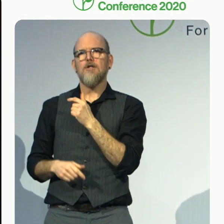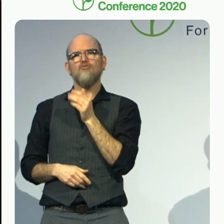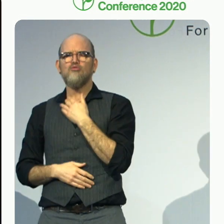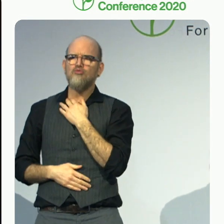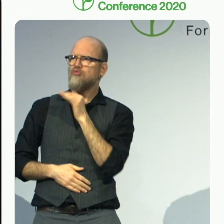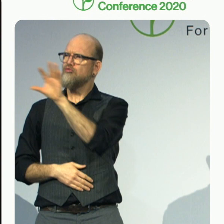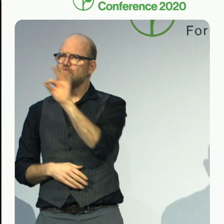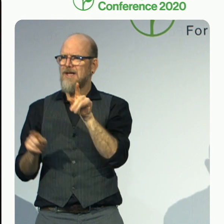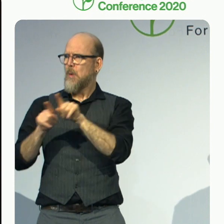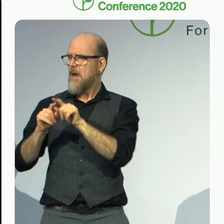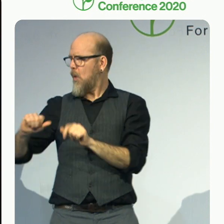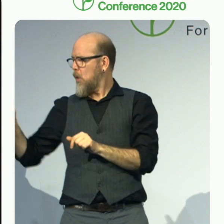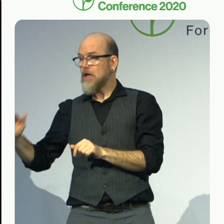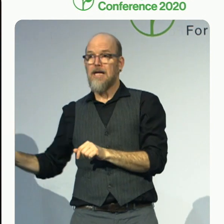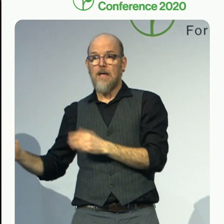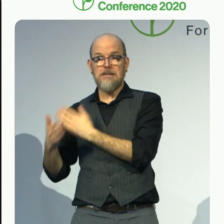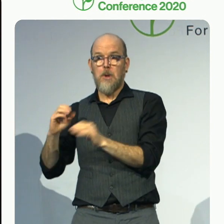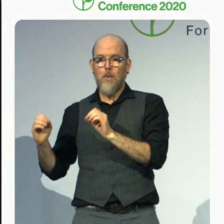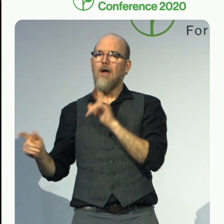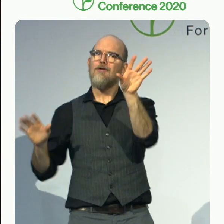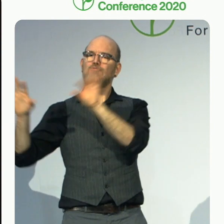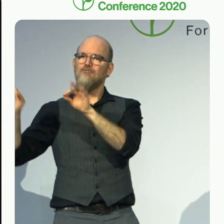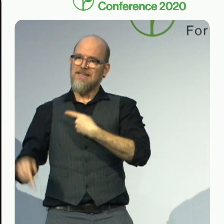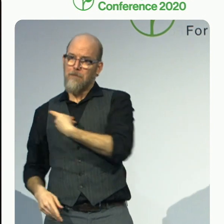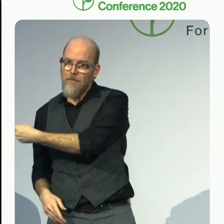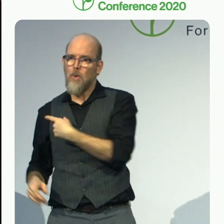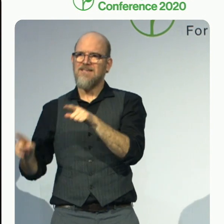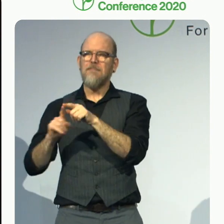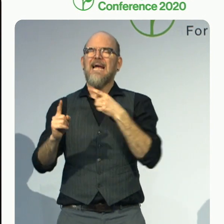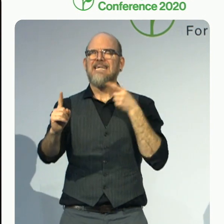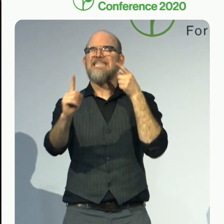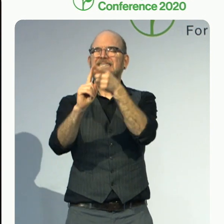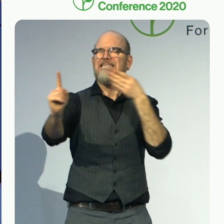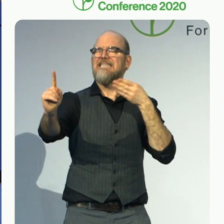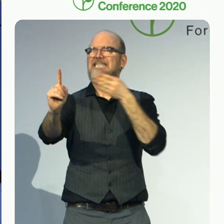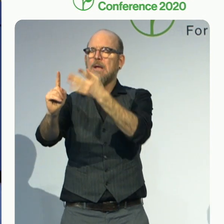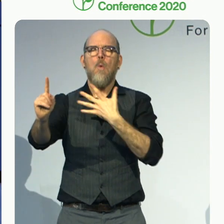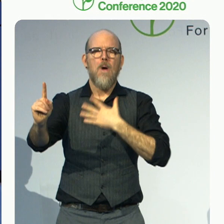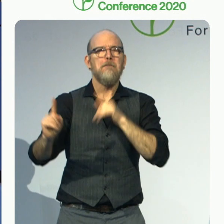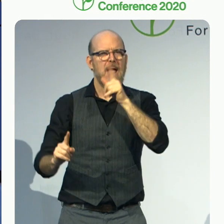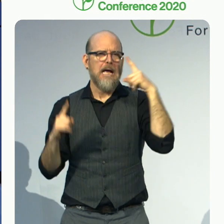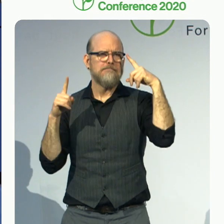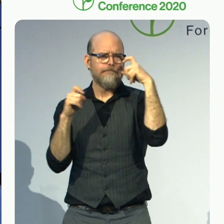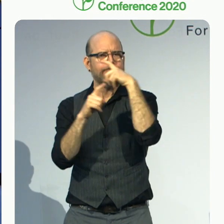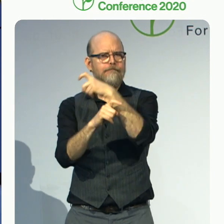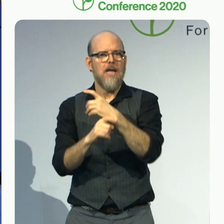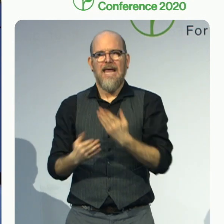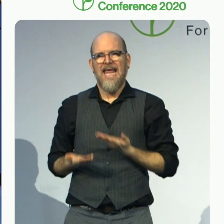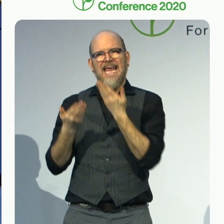that is difficult and will be quite a long way. Okay. Applause.